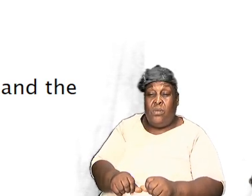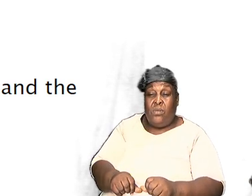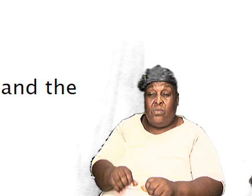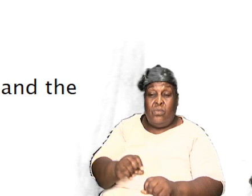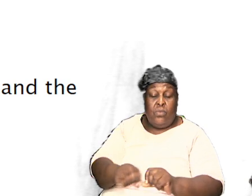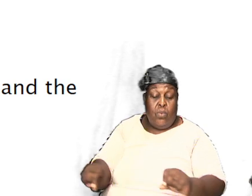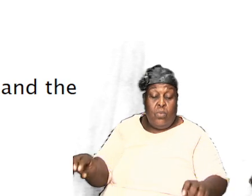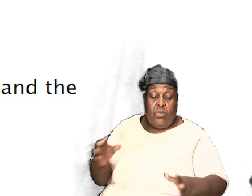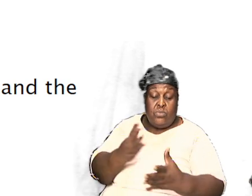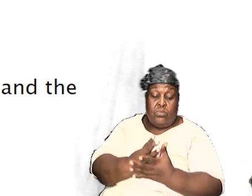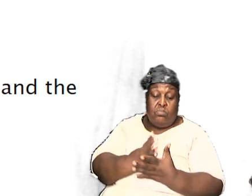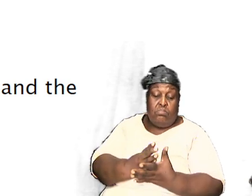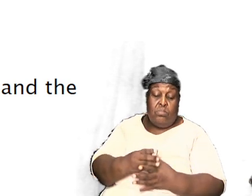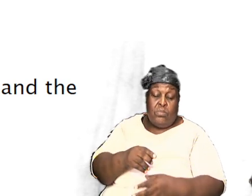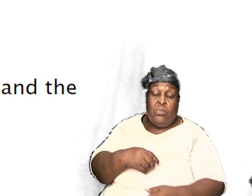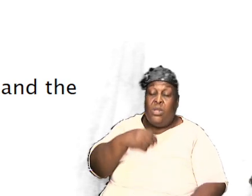preacher